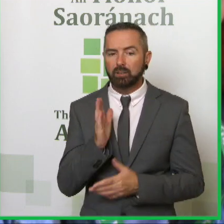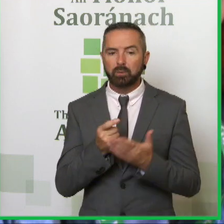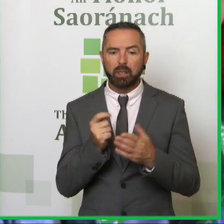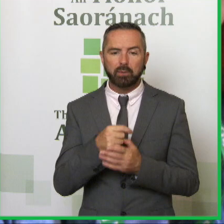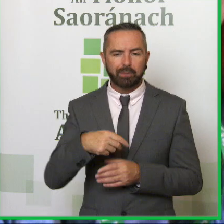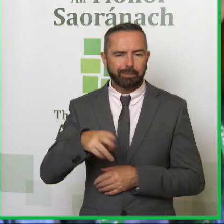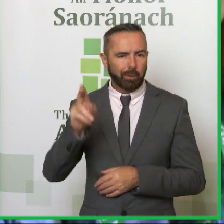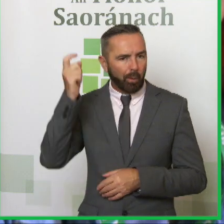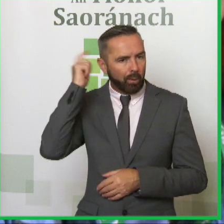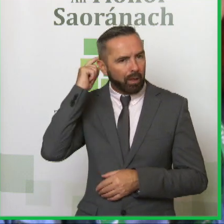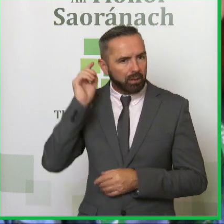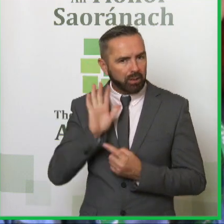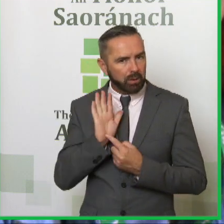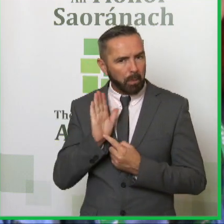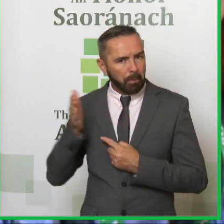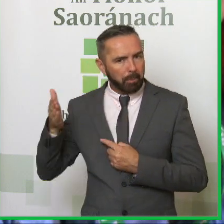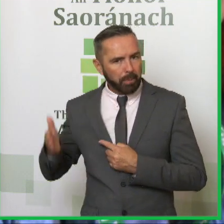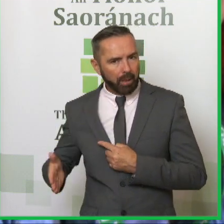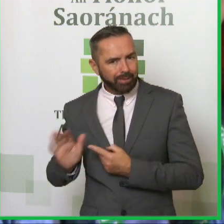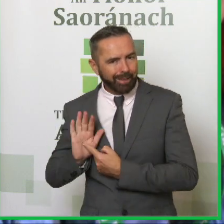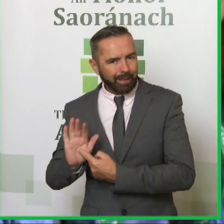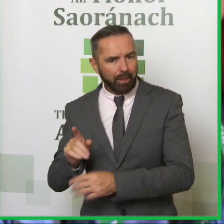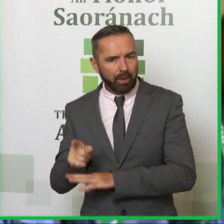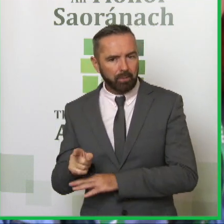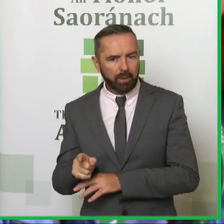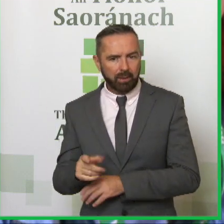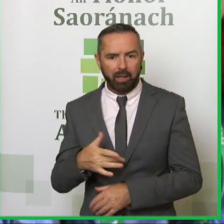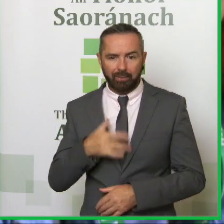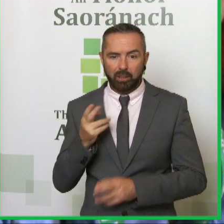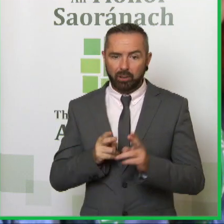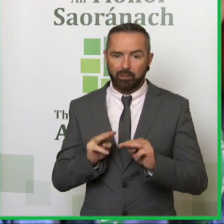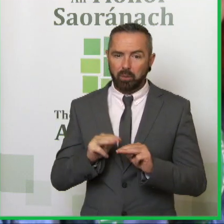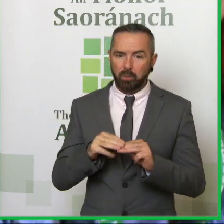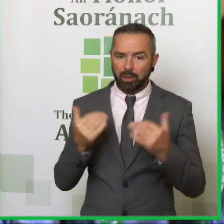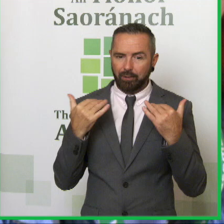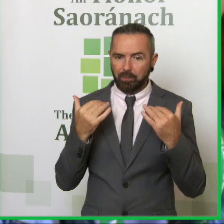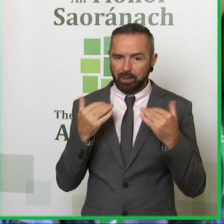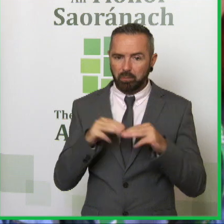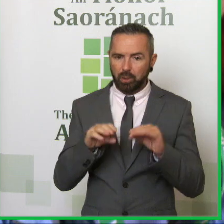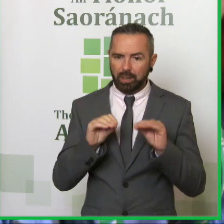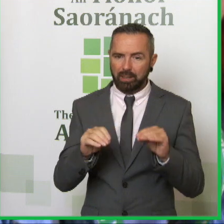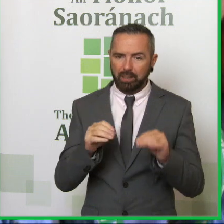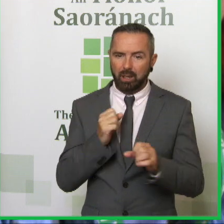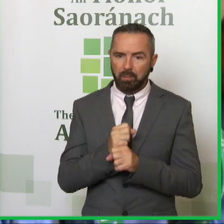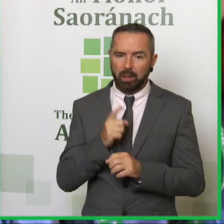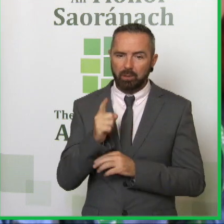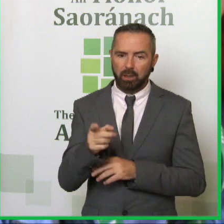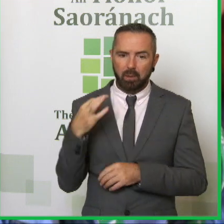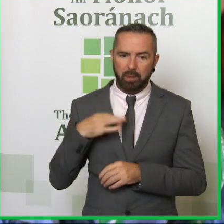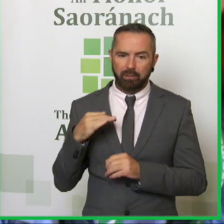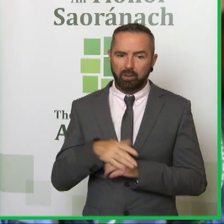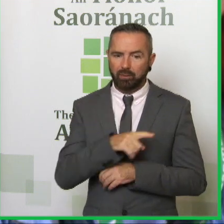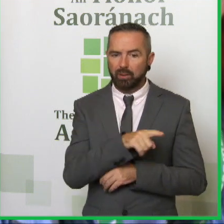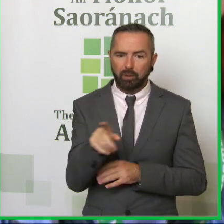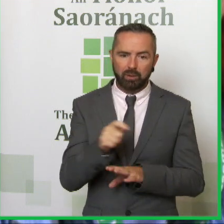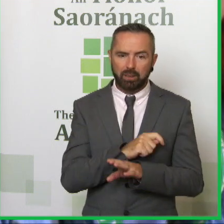against these drugs, and it may not have reflected. I just feel like we should have had education and information about the benefits of these drugs